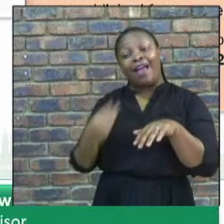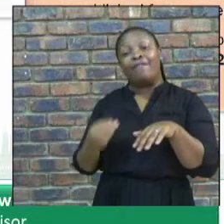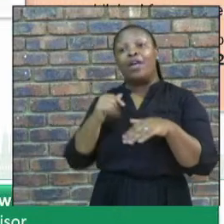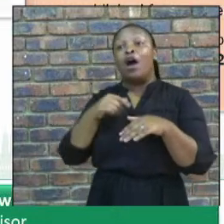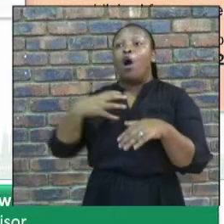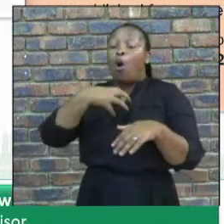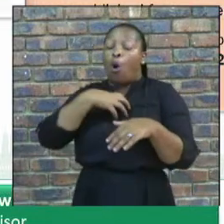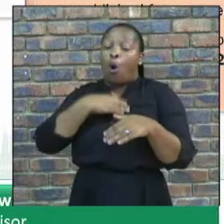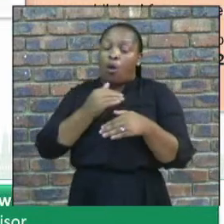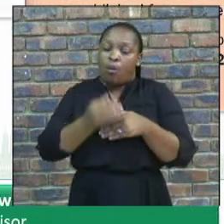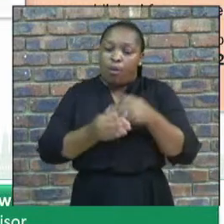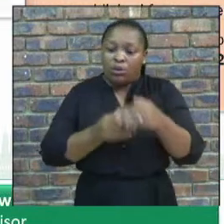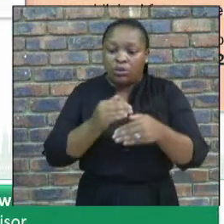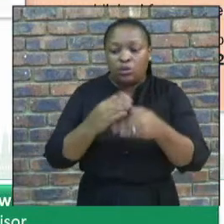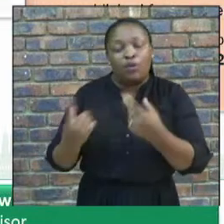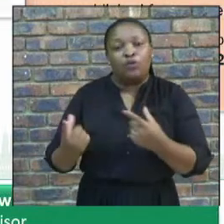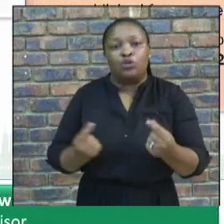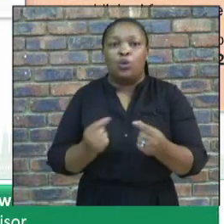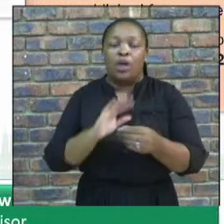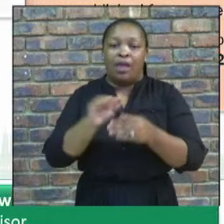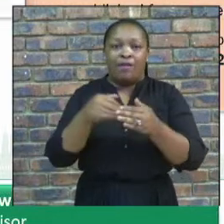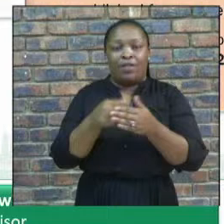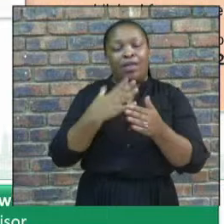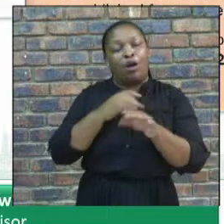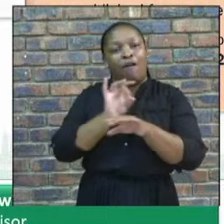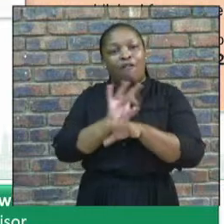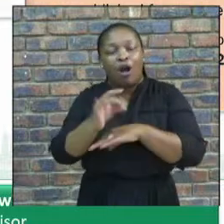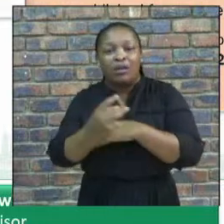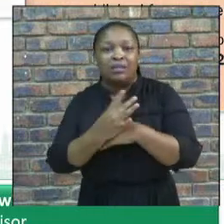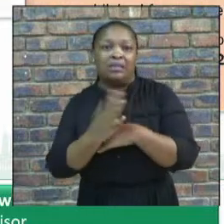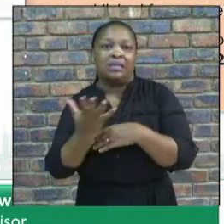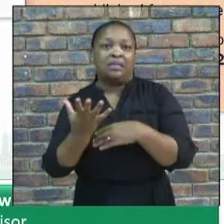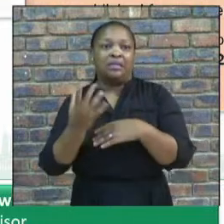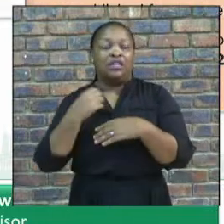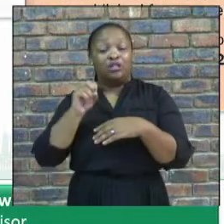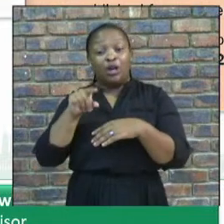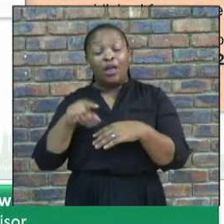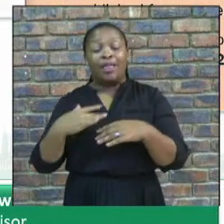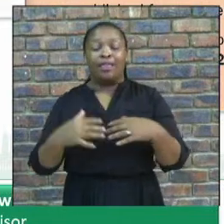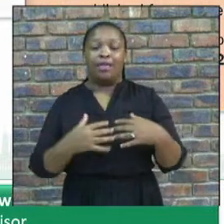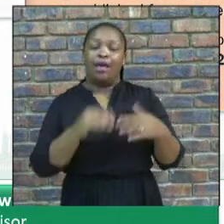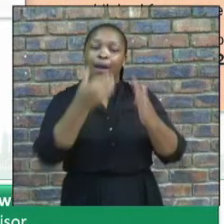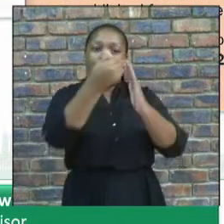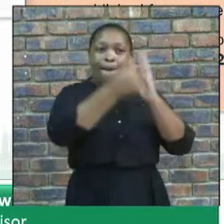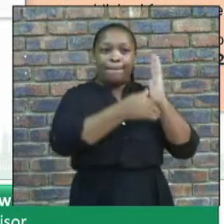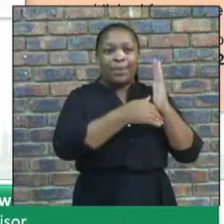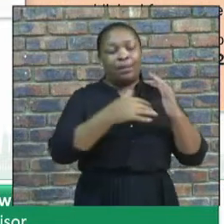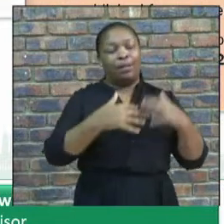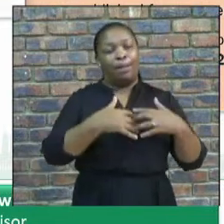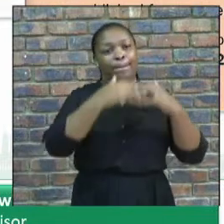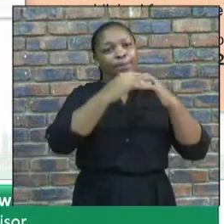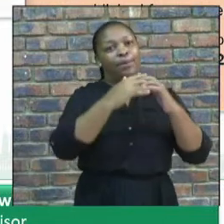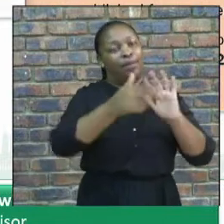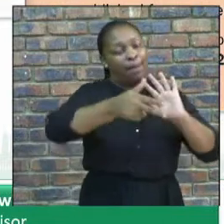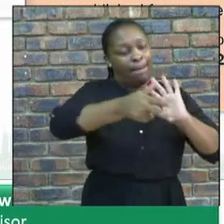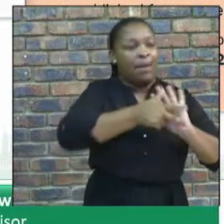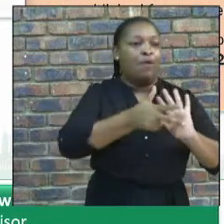process in terms of consultation. The bill was gazetted. Parliament has also